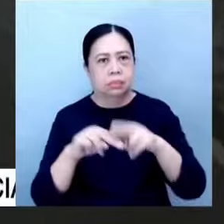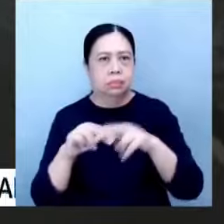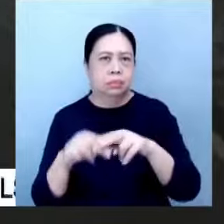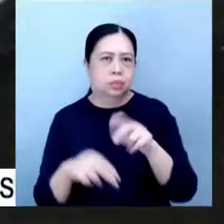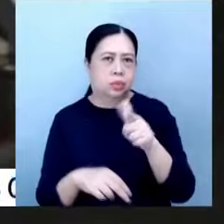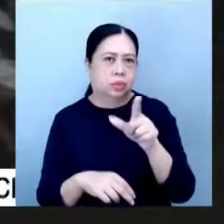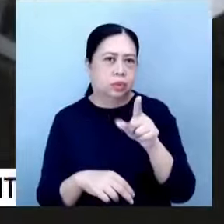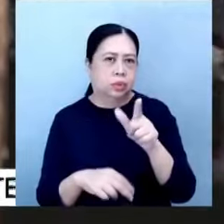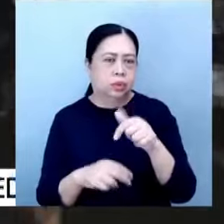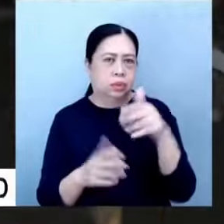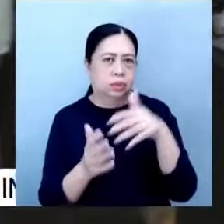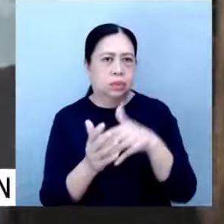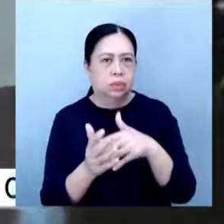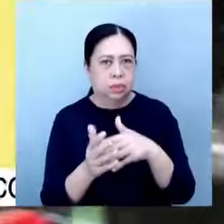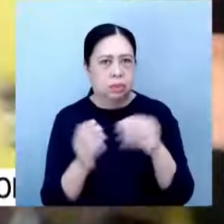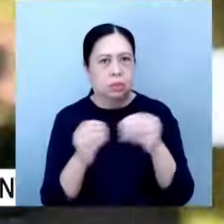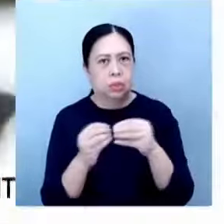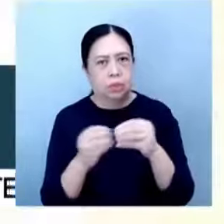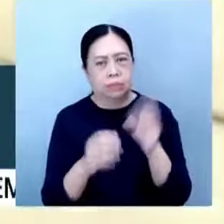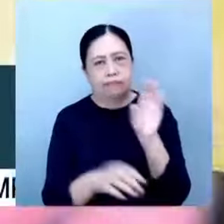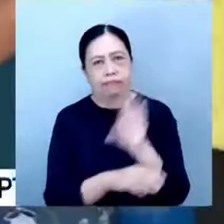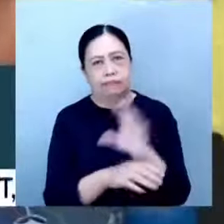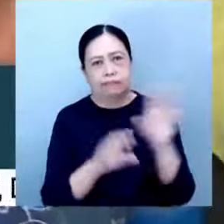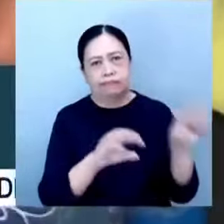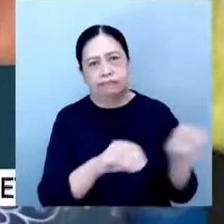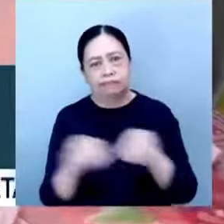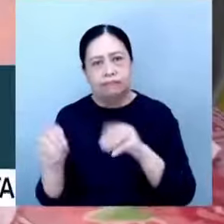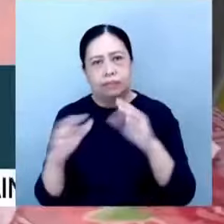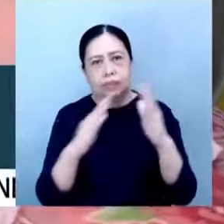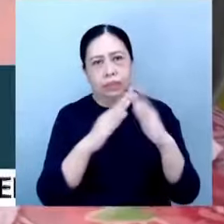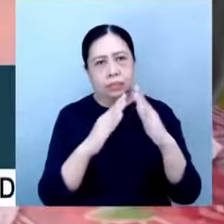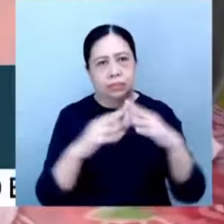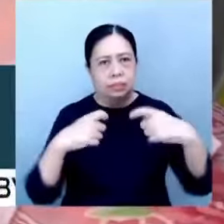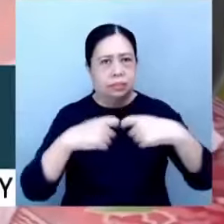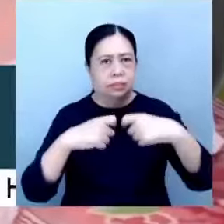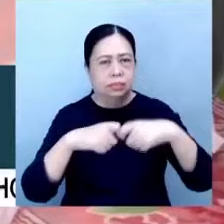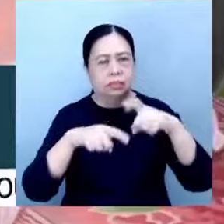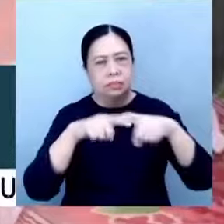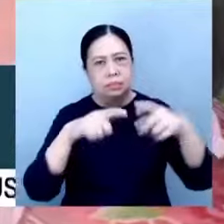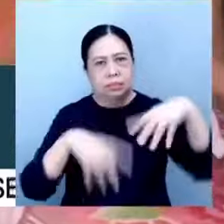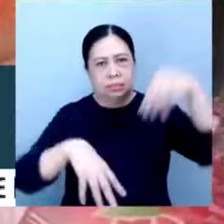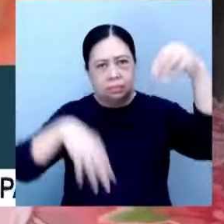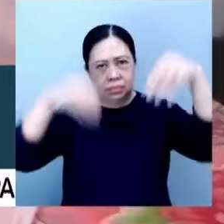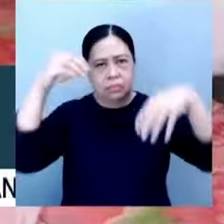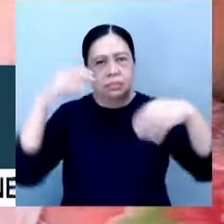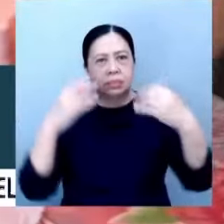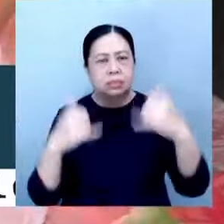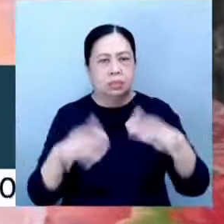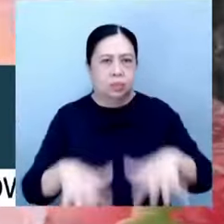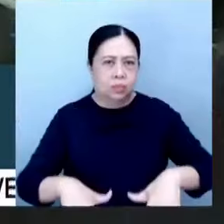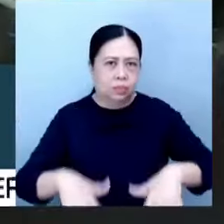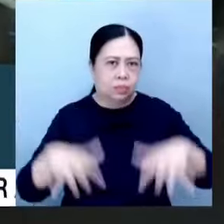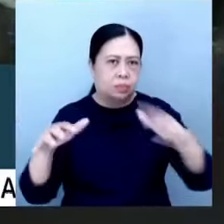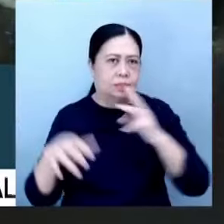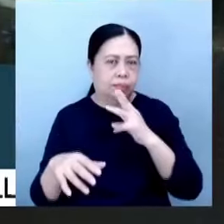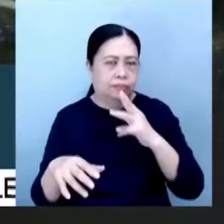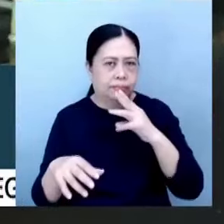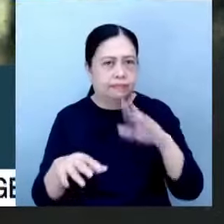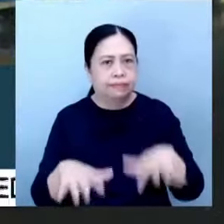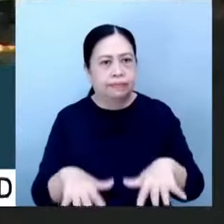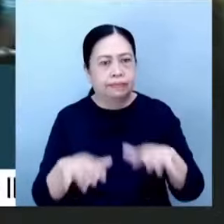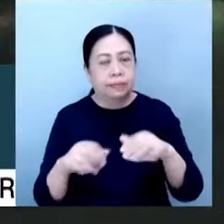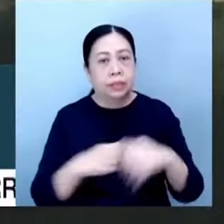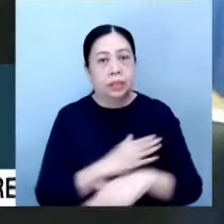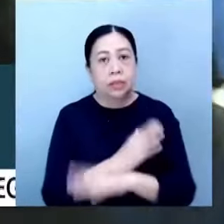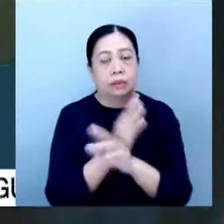21. Thousands more were forced out of their homes. Power also out in areas still submerged in floodwaters. In Davao del